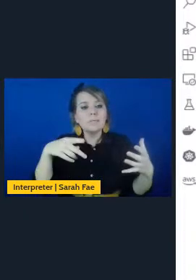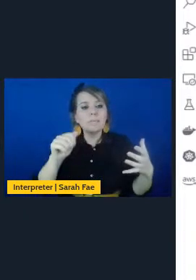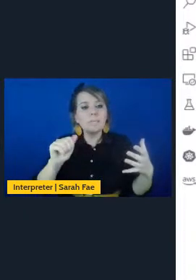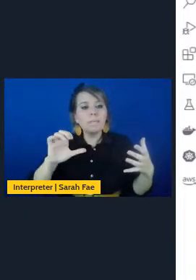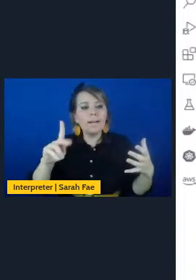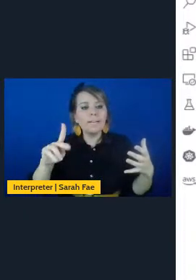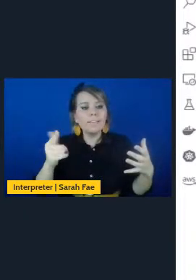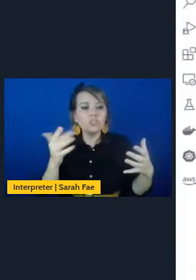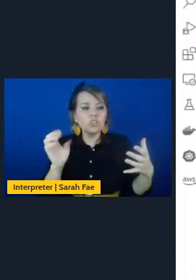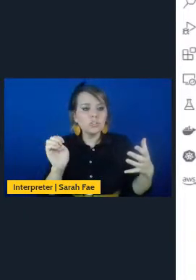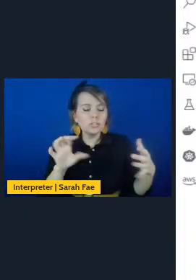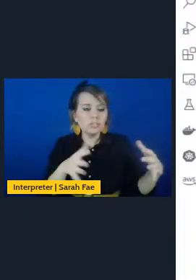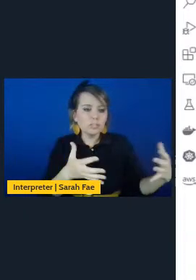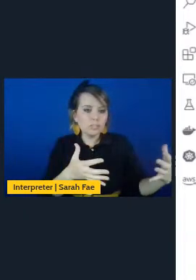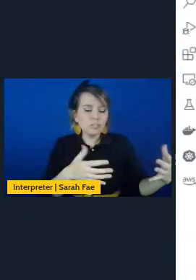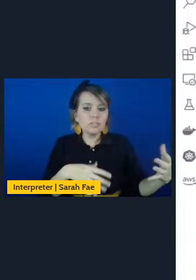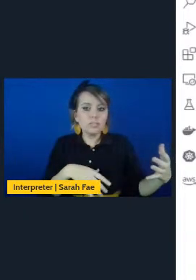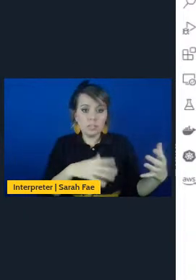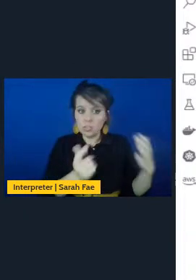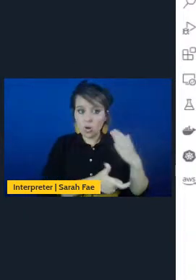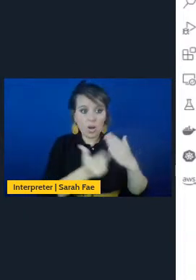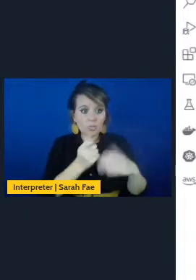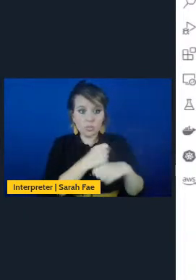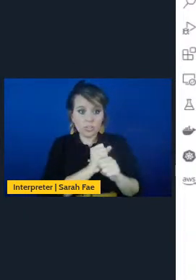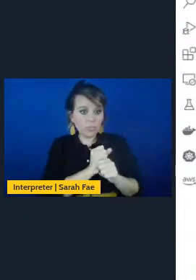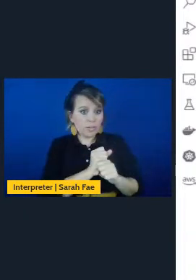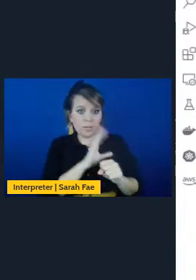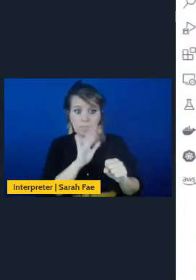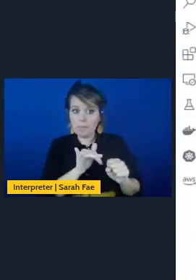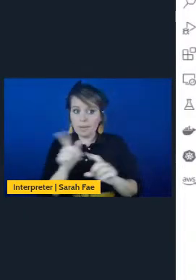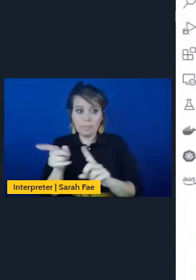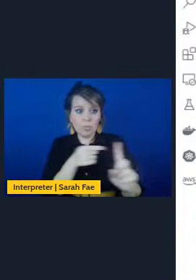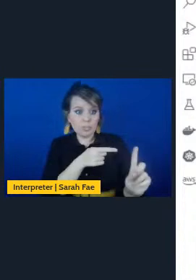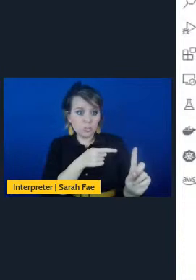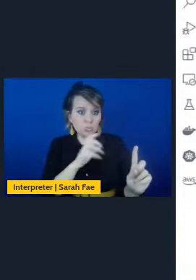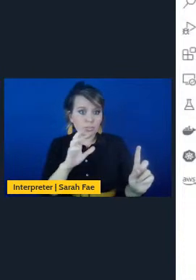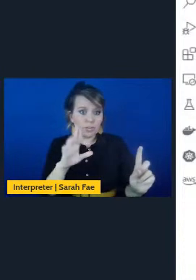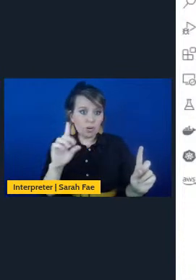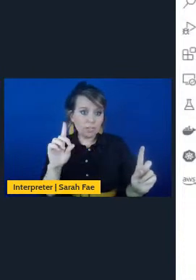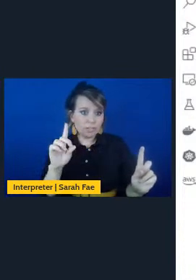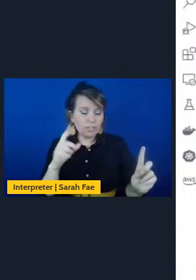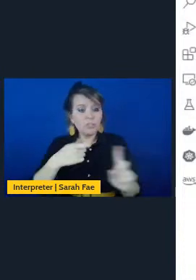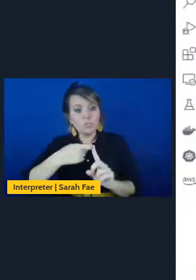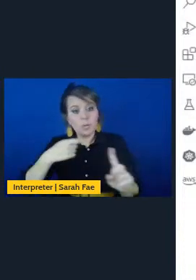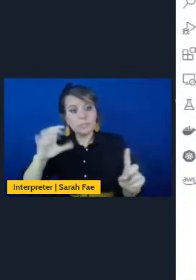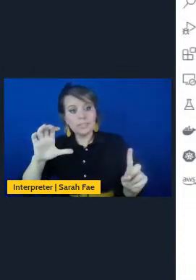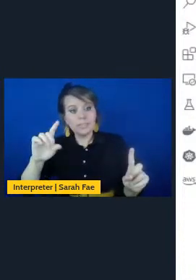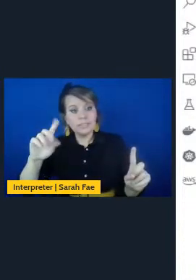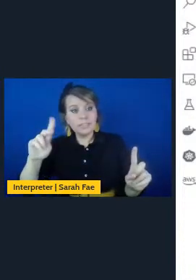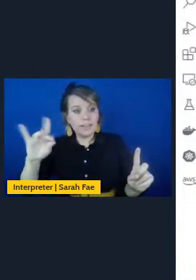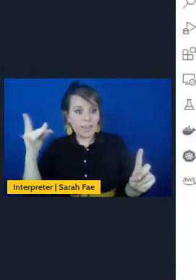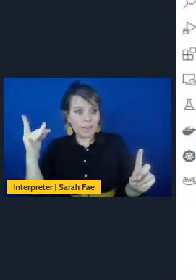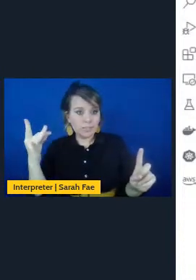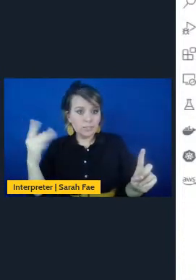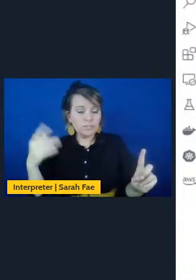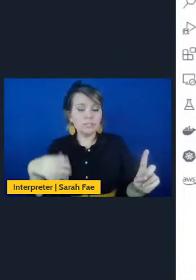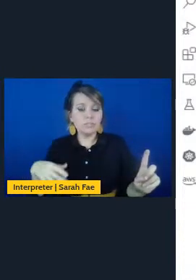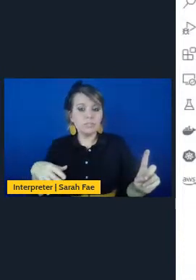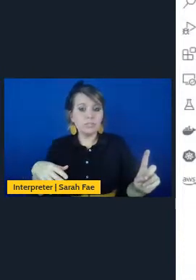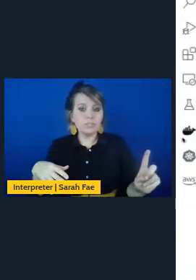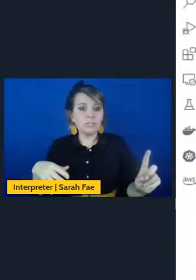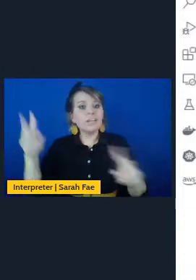were auto-generated by pointing to the CRD, by the CDK's import